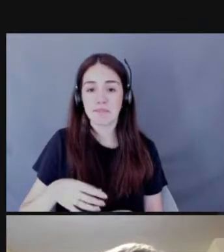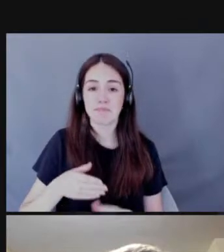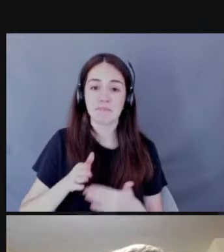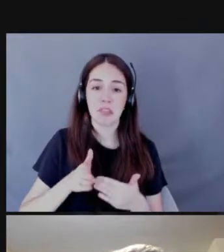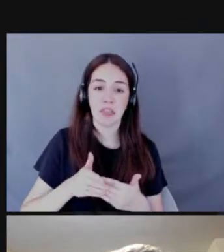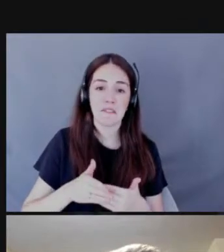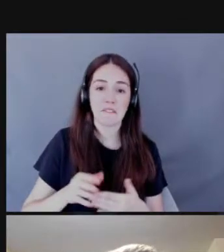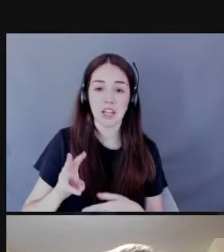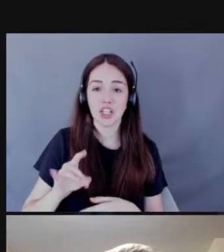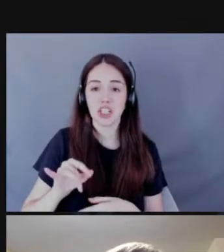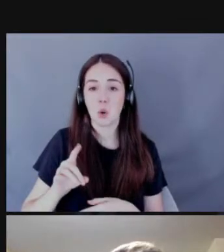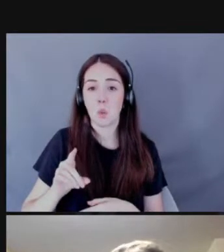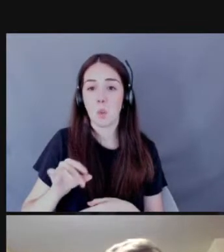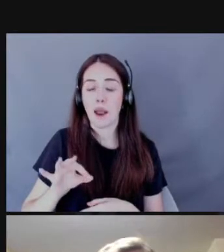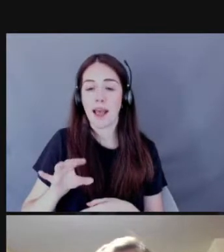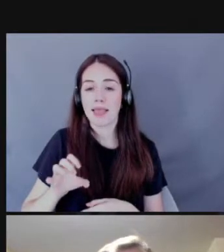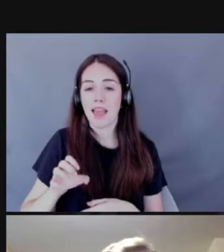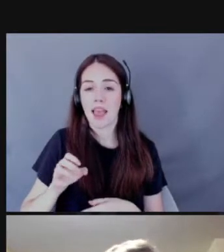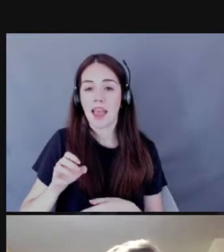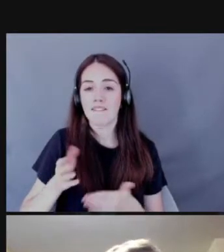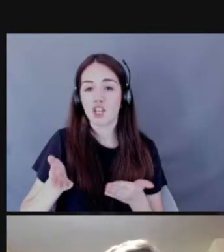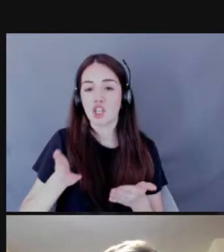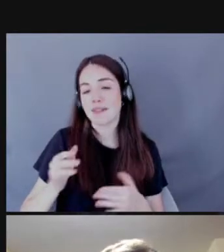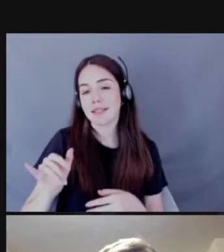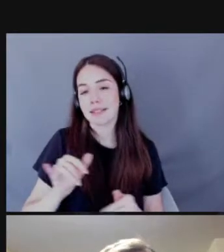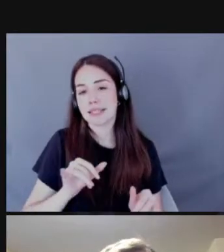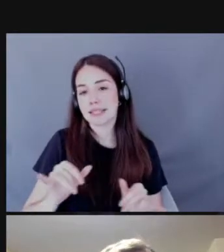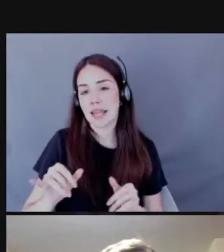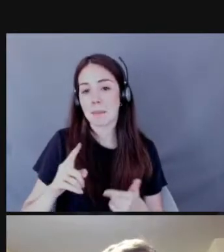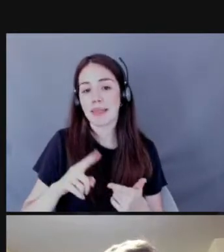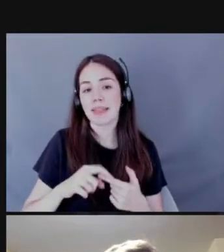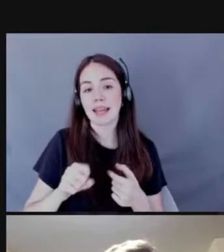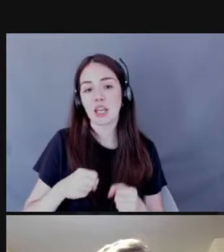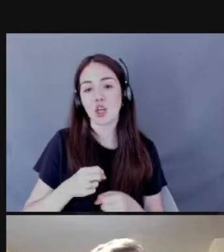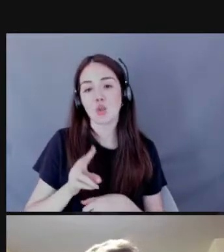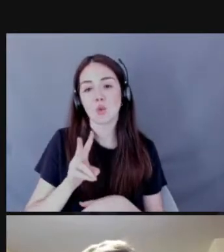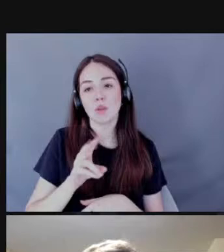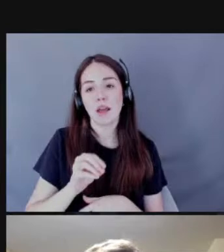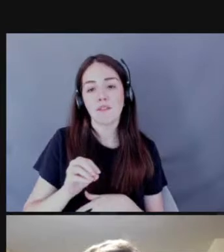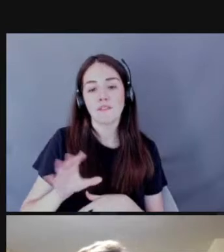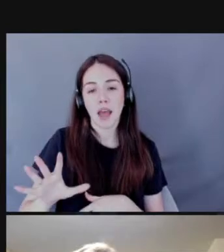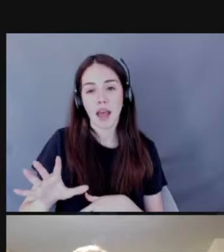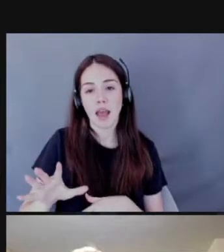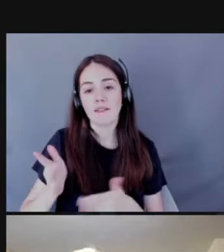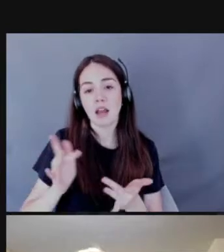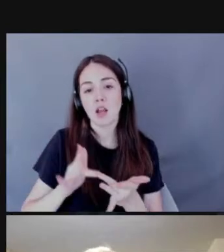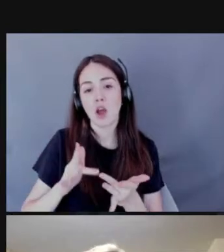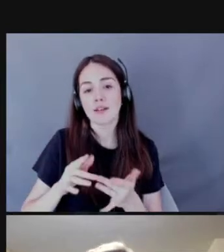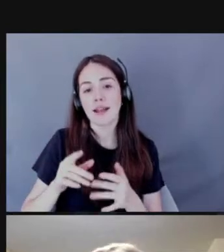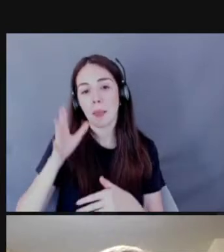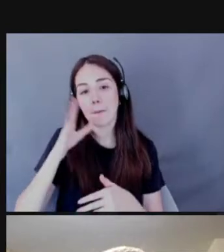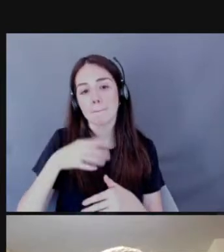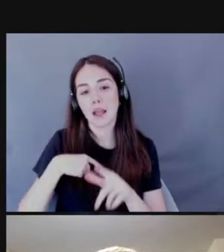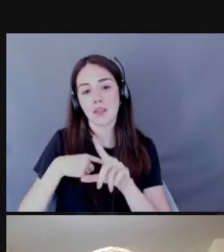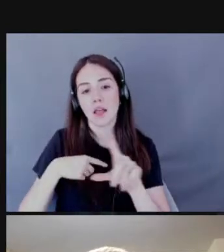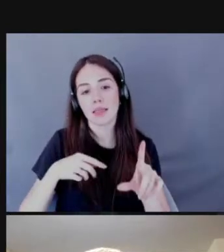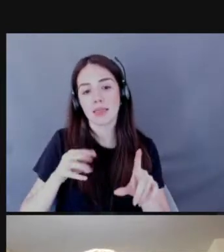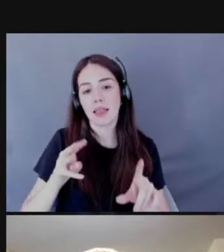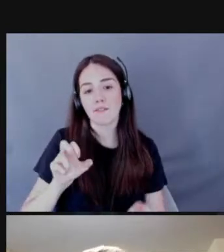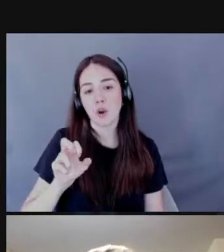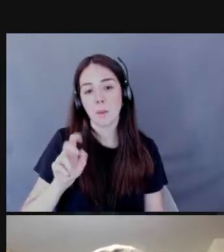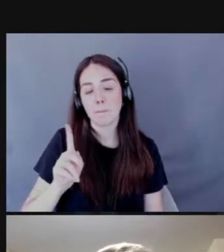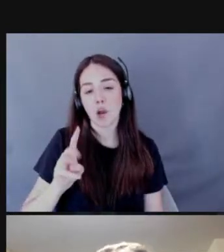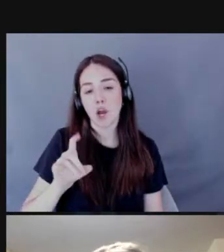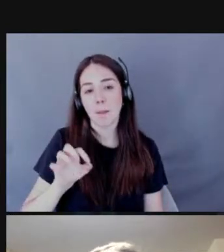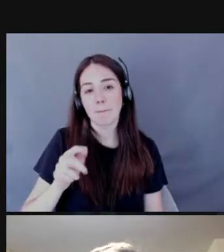much the same. And then in 2005, I got in touch with the man on the left, Mark Madison, who was a